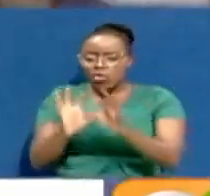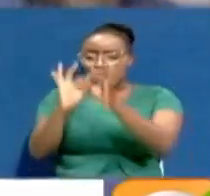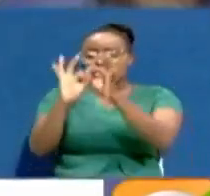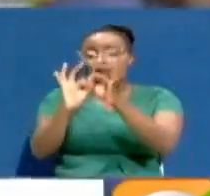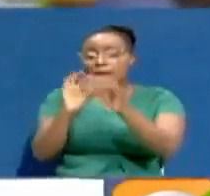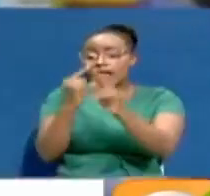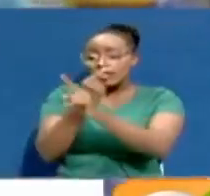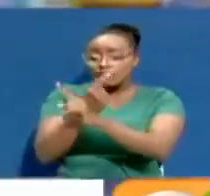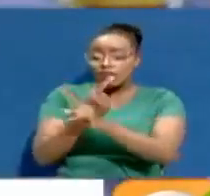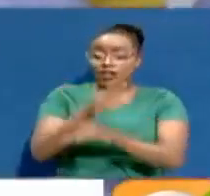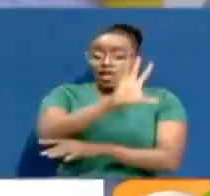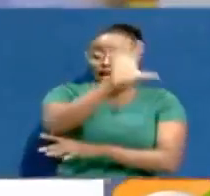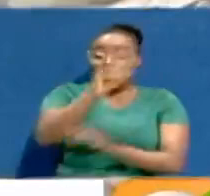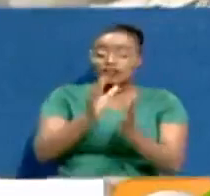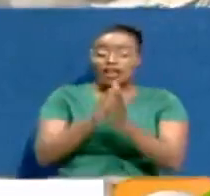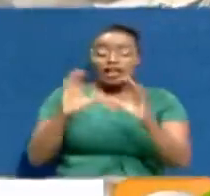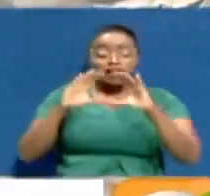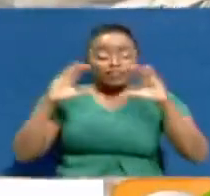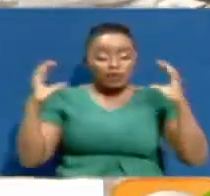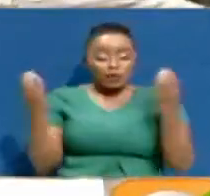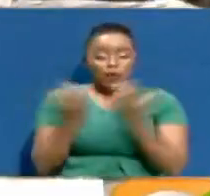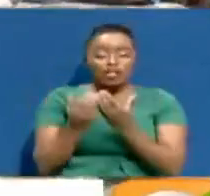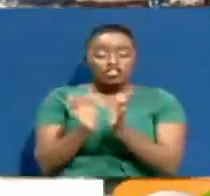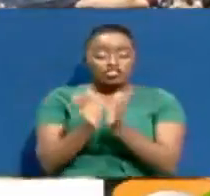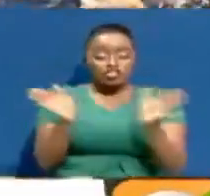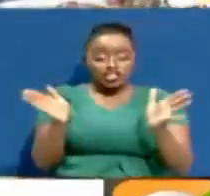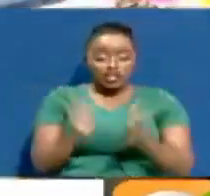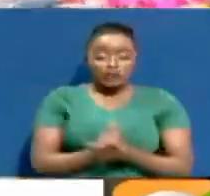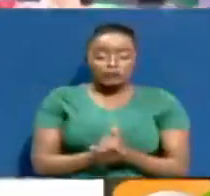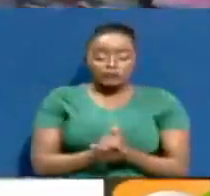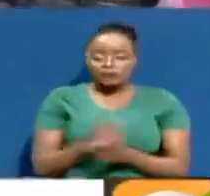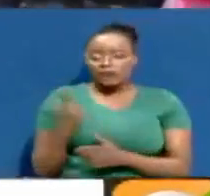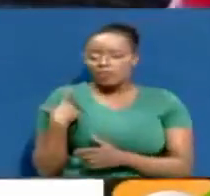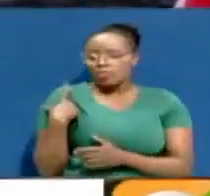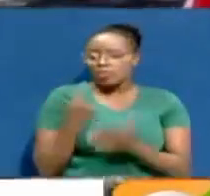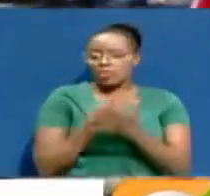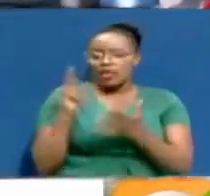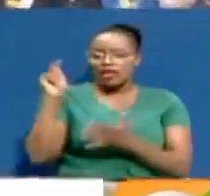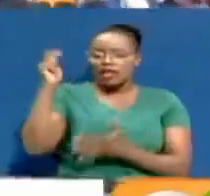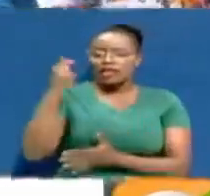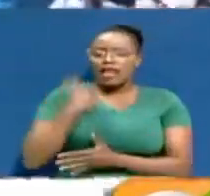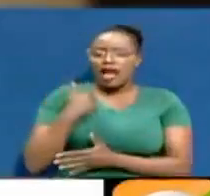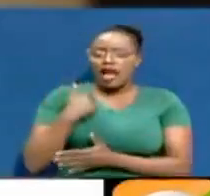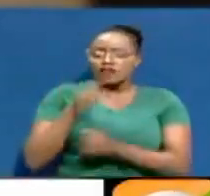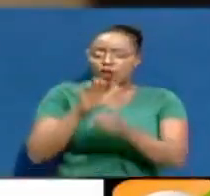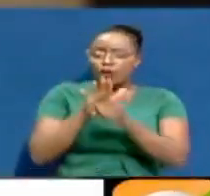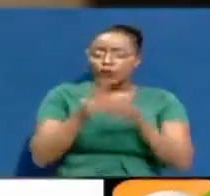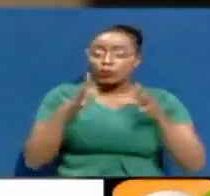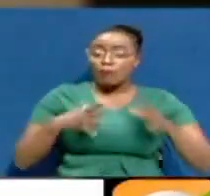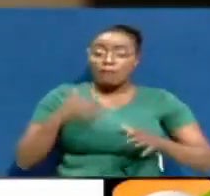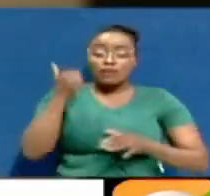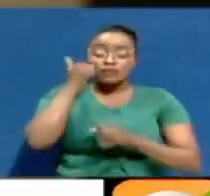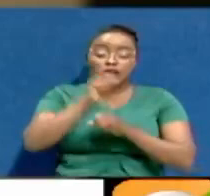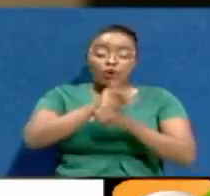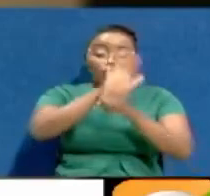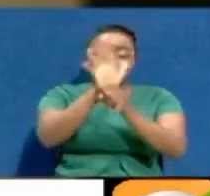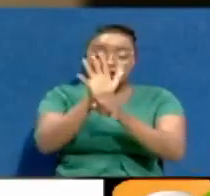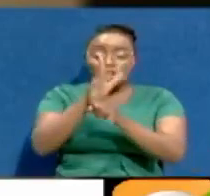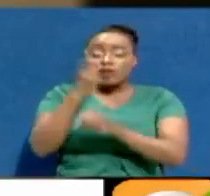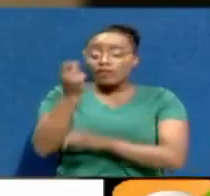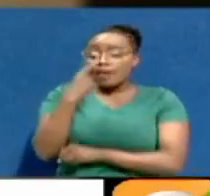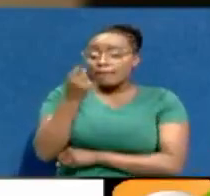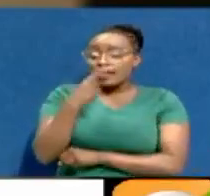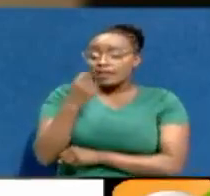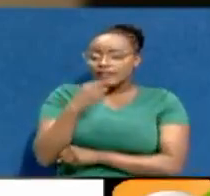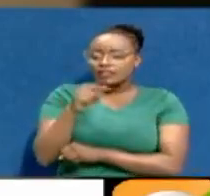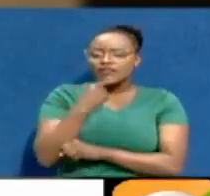the continent as well as globally. In recent weeks, Kenya has recorded a high number of infections, with those in the medical